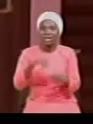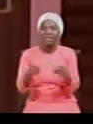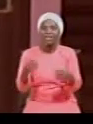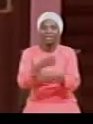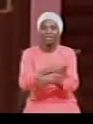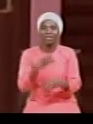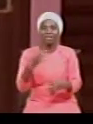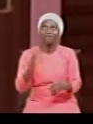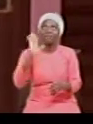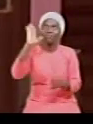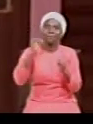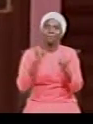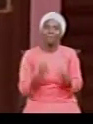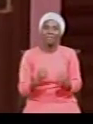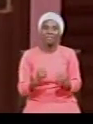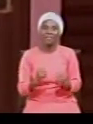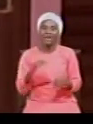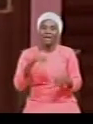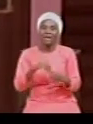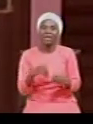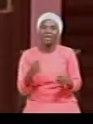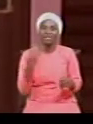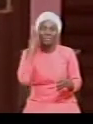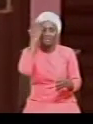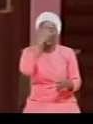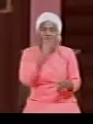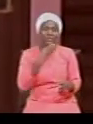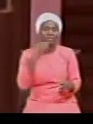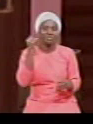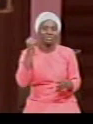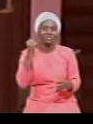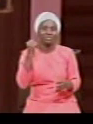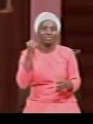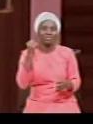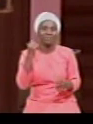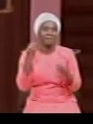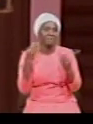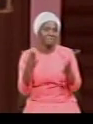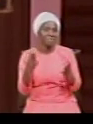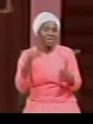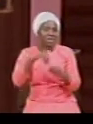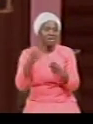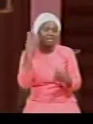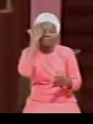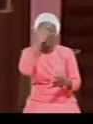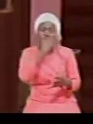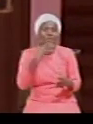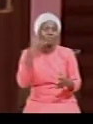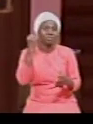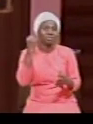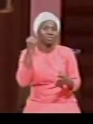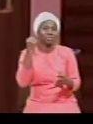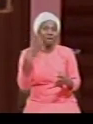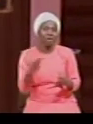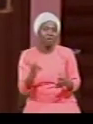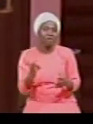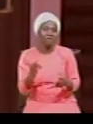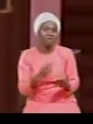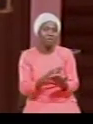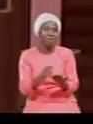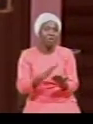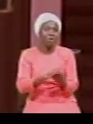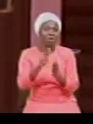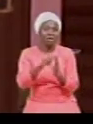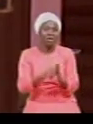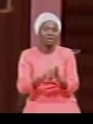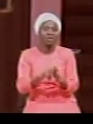of thy power, in the beauties, plural, in the beauties of holiness, from the womb,